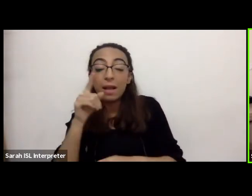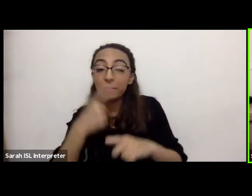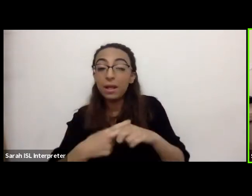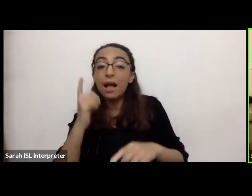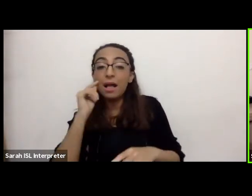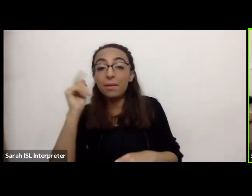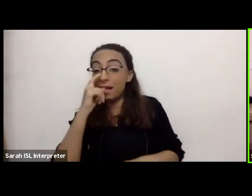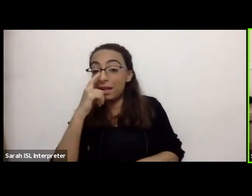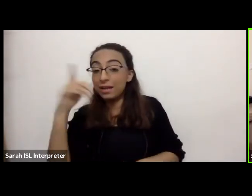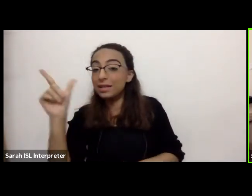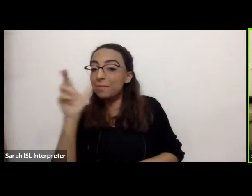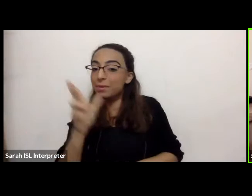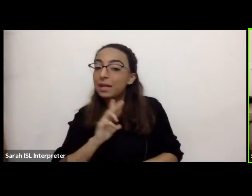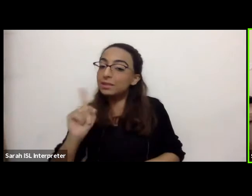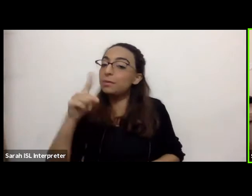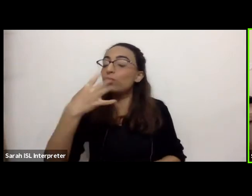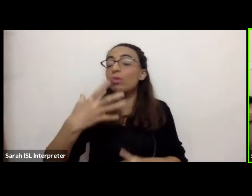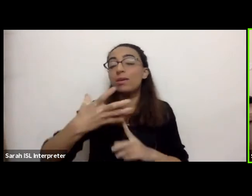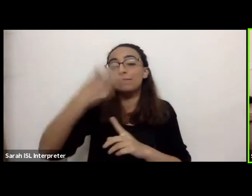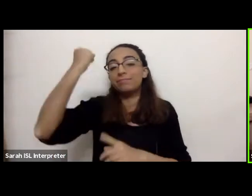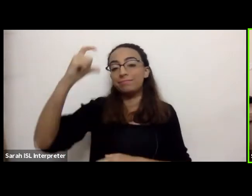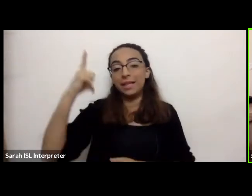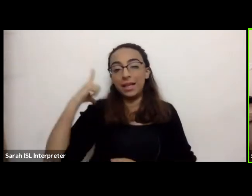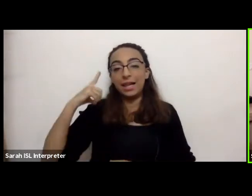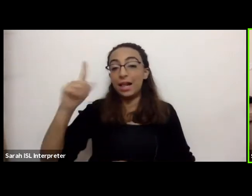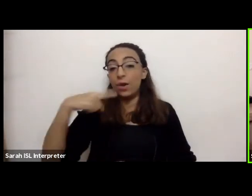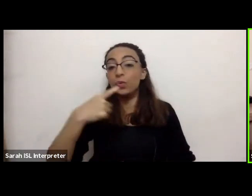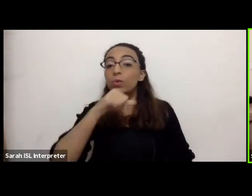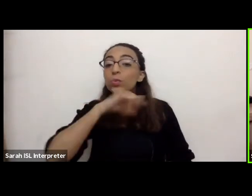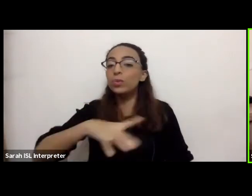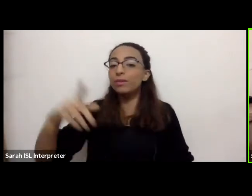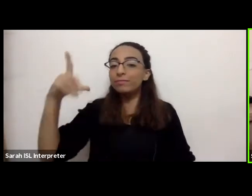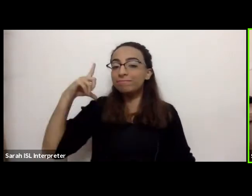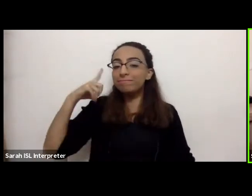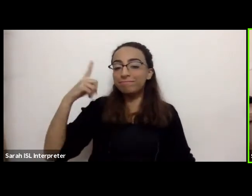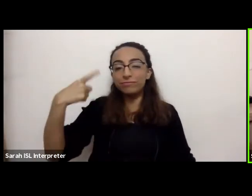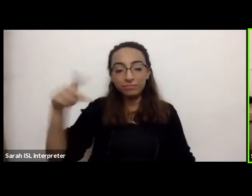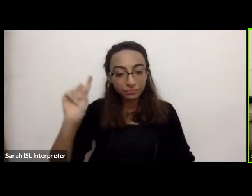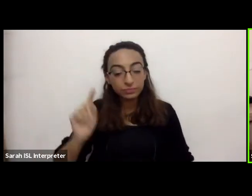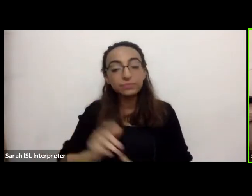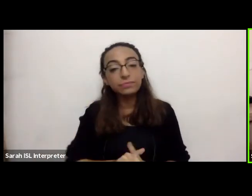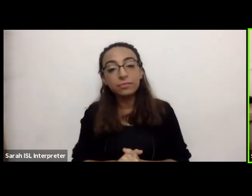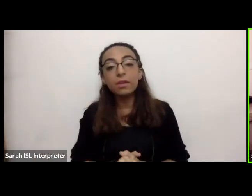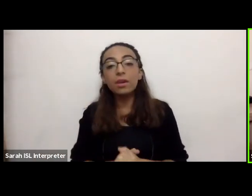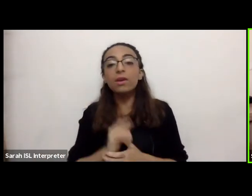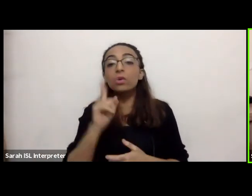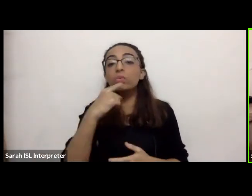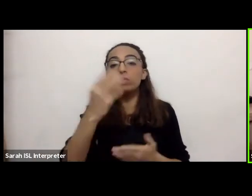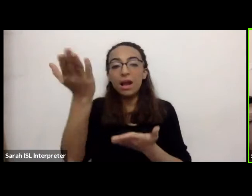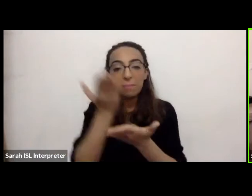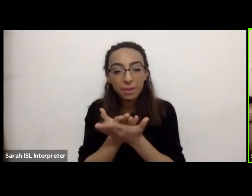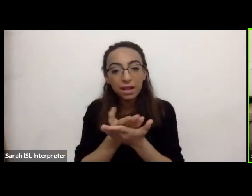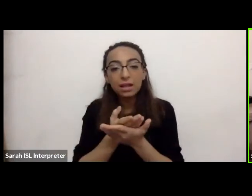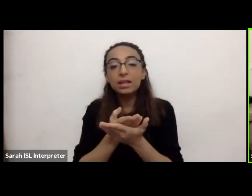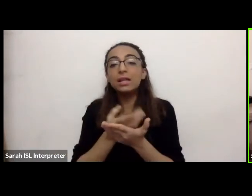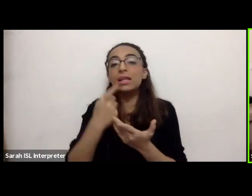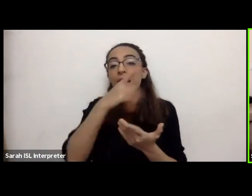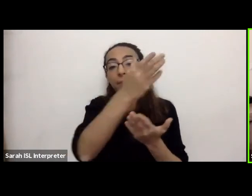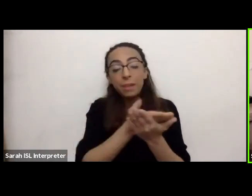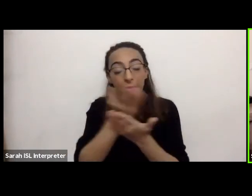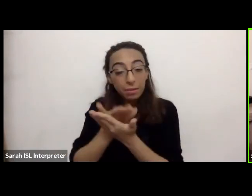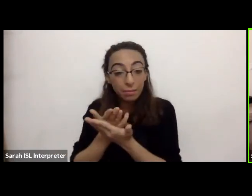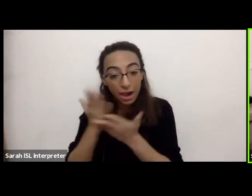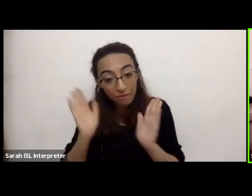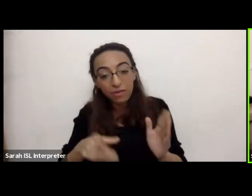become the torch bearers for us. So we applaud all your efforts. And also of those who did apply, there is a great amount of work